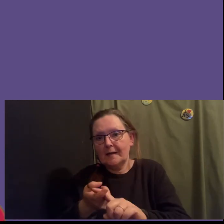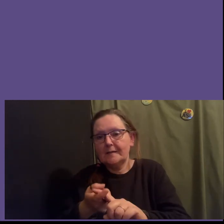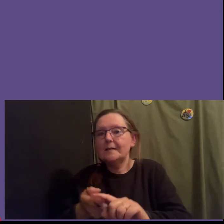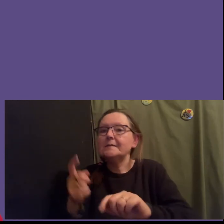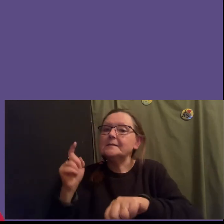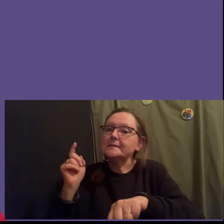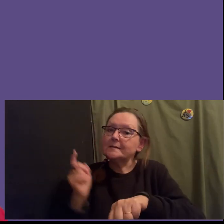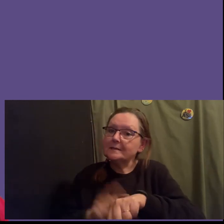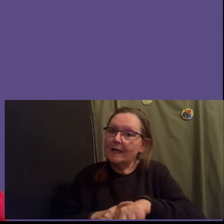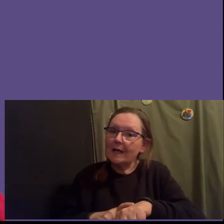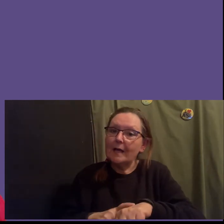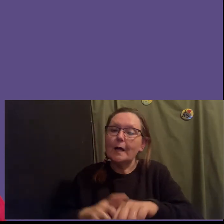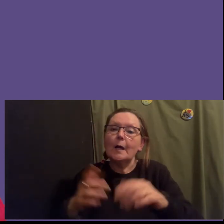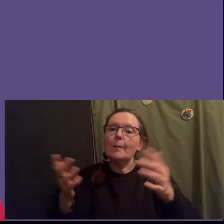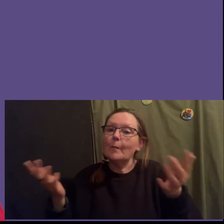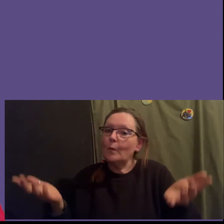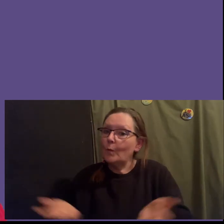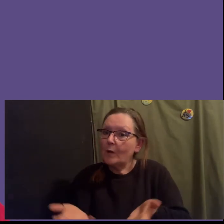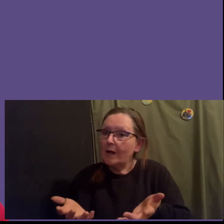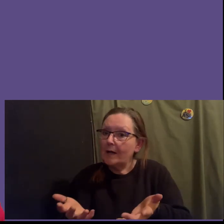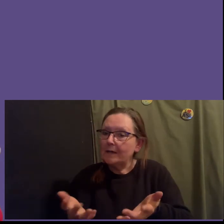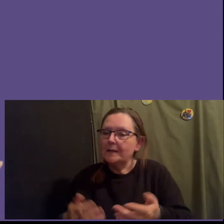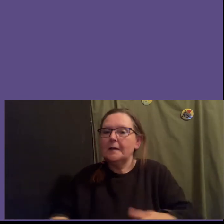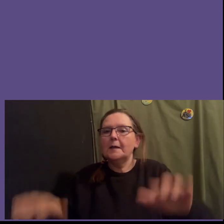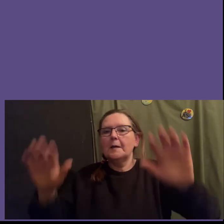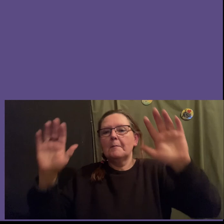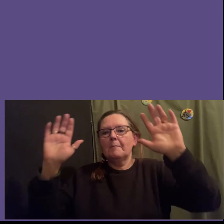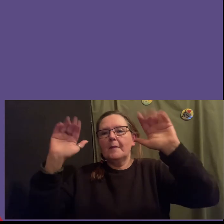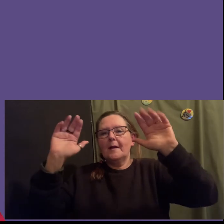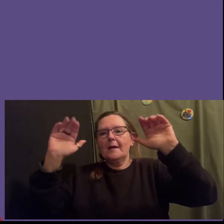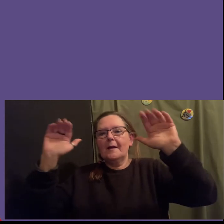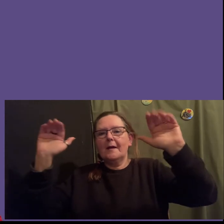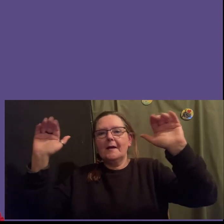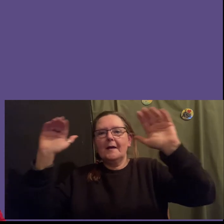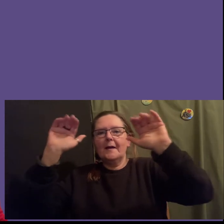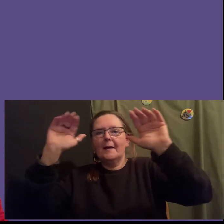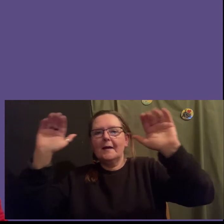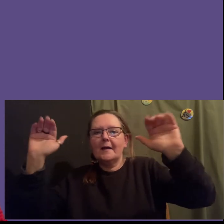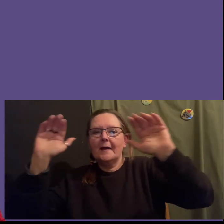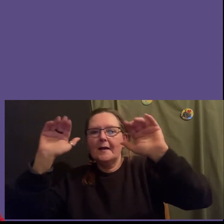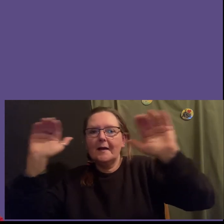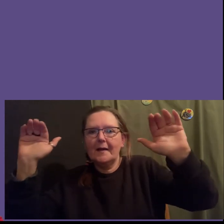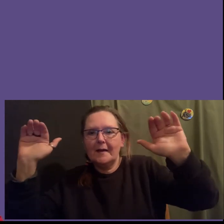Goodbye, friends. It's time to say